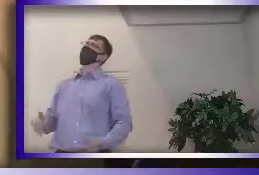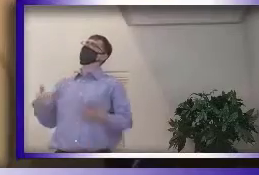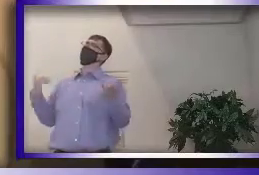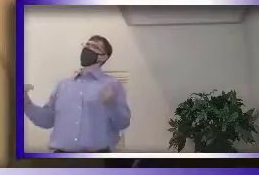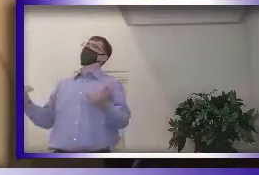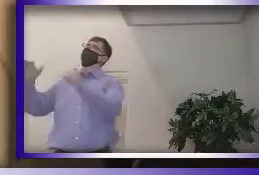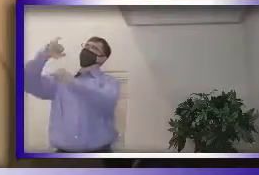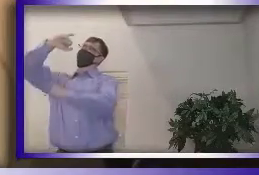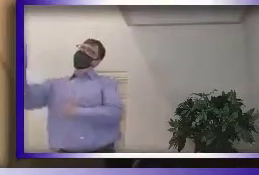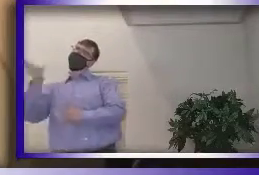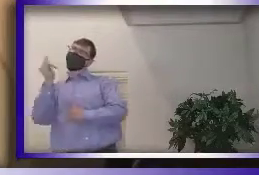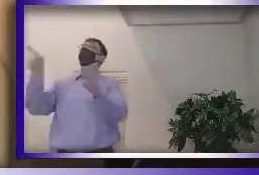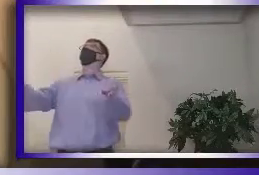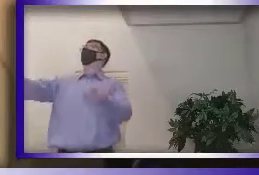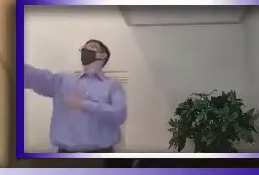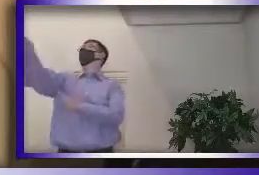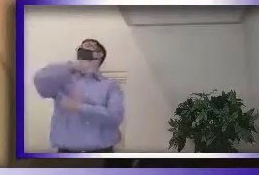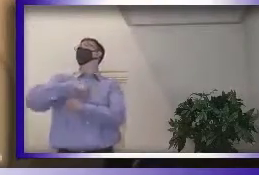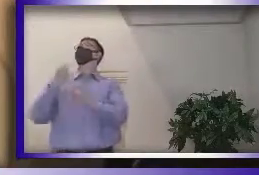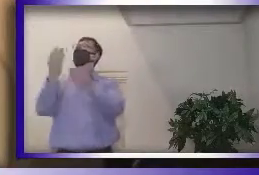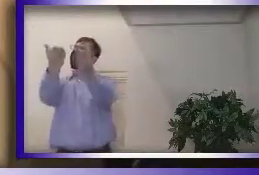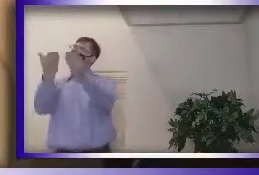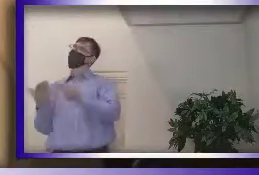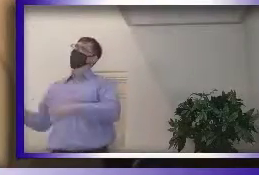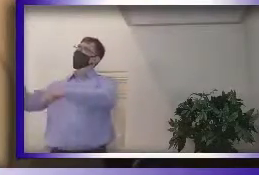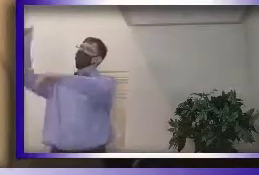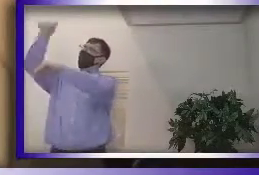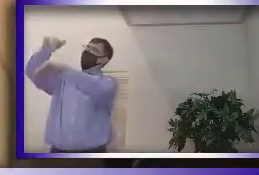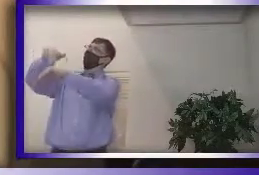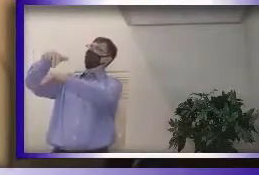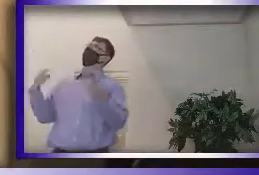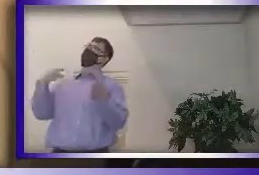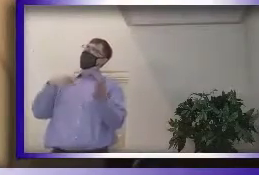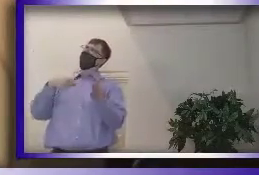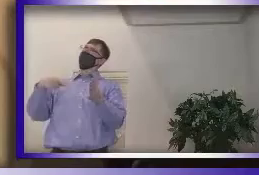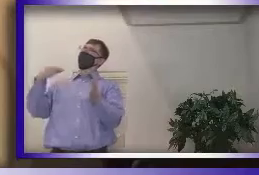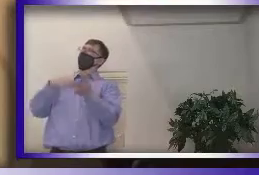title like king or queen or CEO,